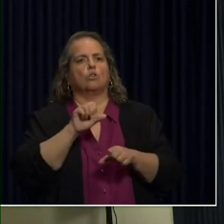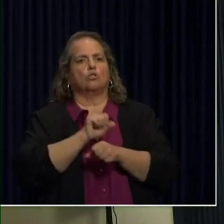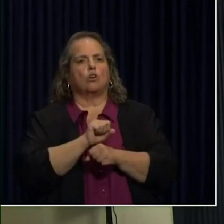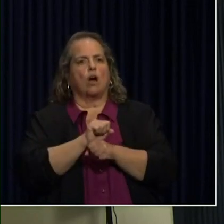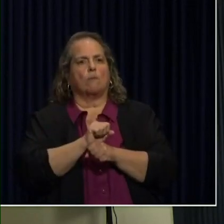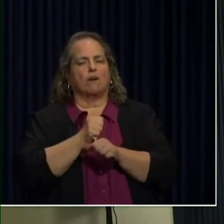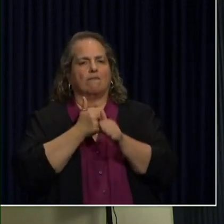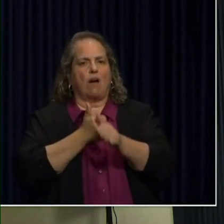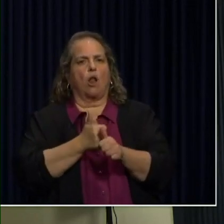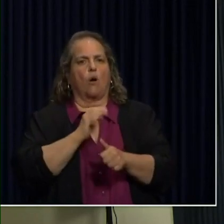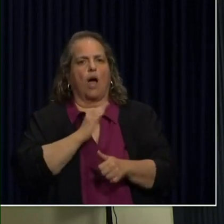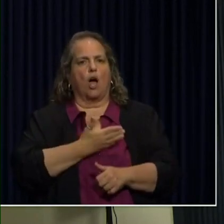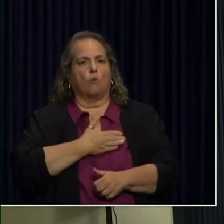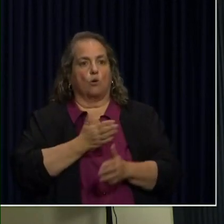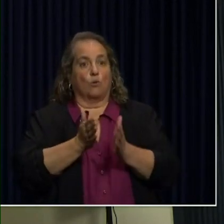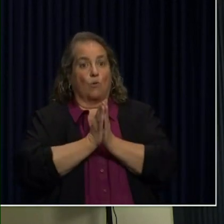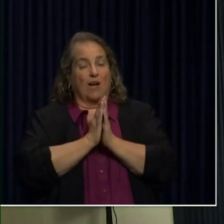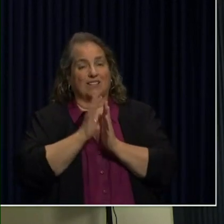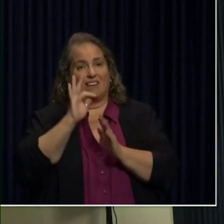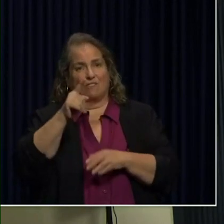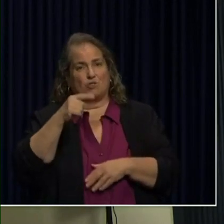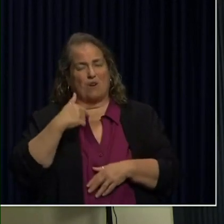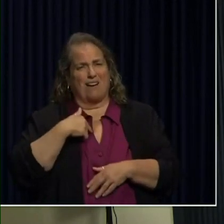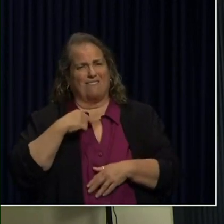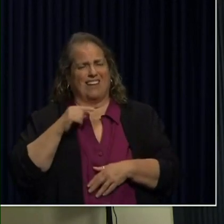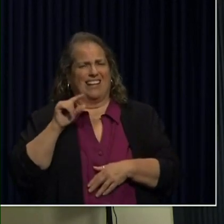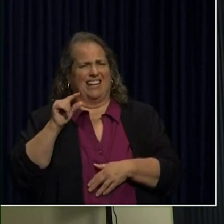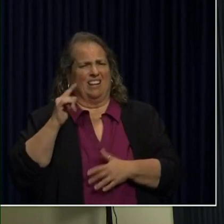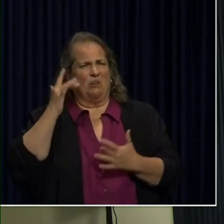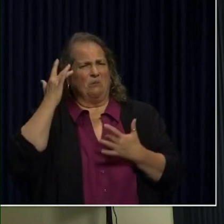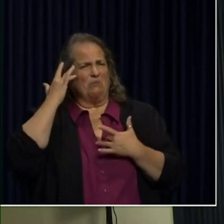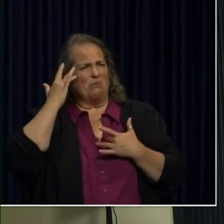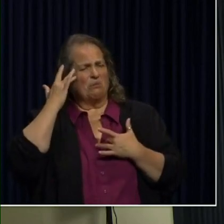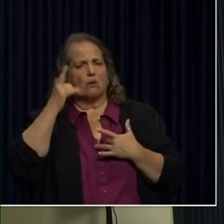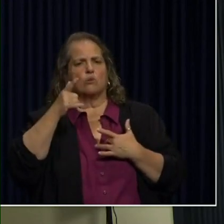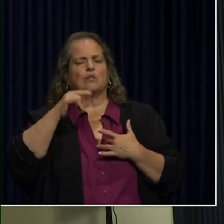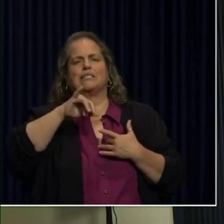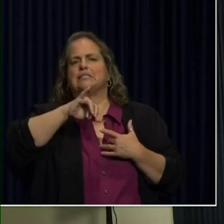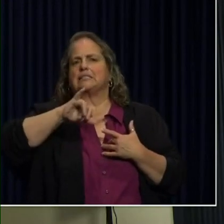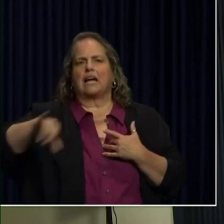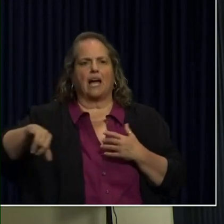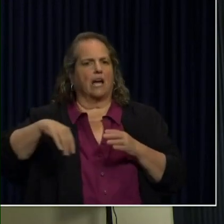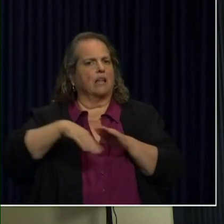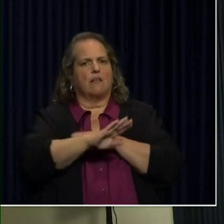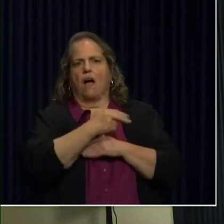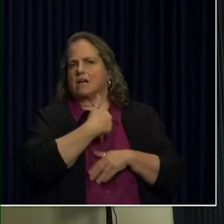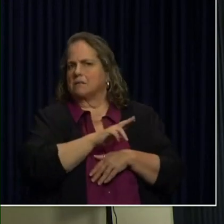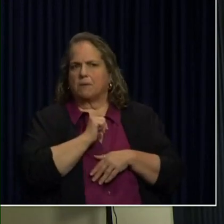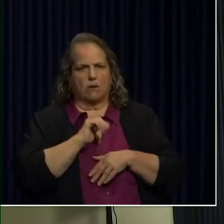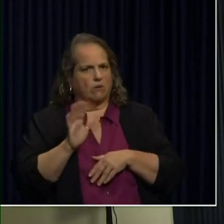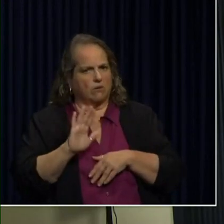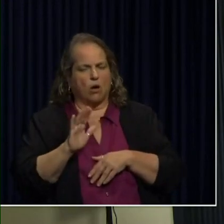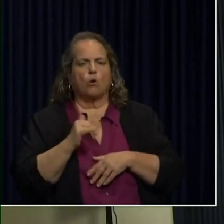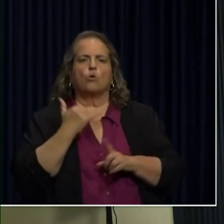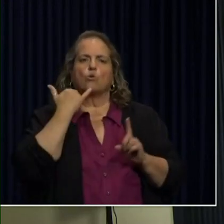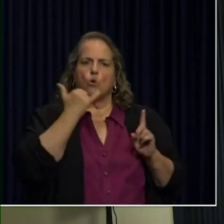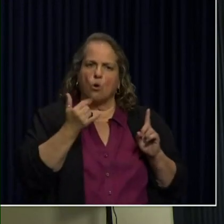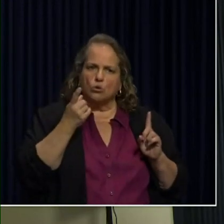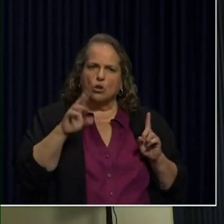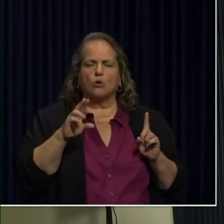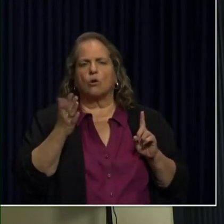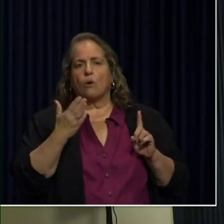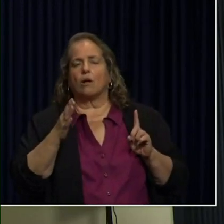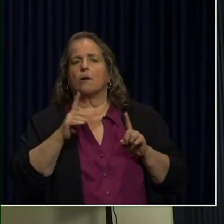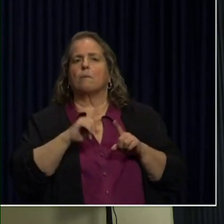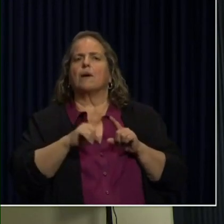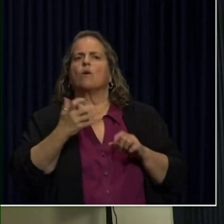minor illness to stay away from in-person services and use telemedicine or the telephone. So thank you. I do want to say, if you think you're